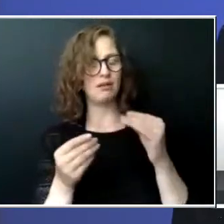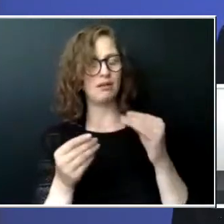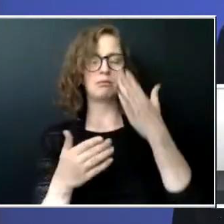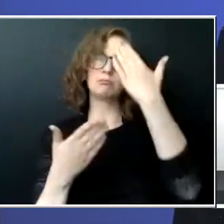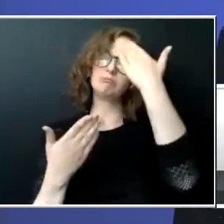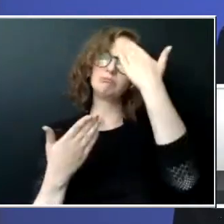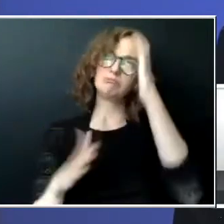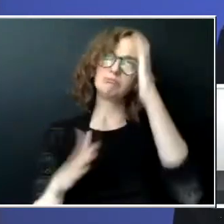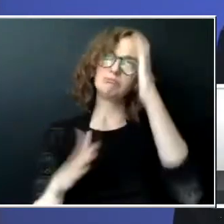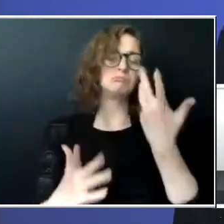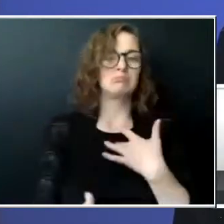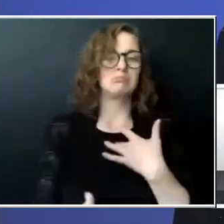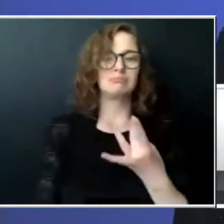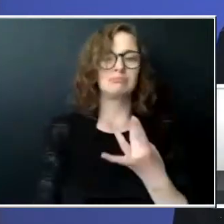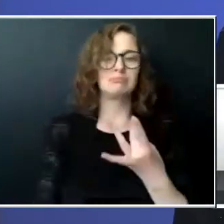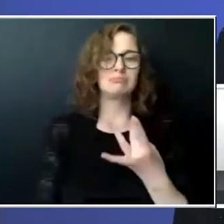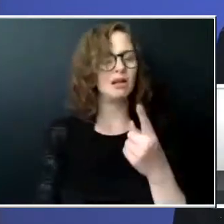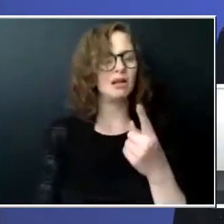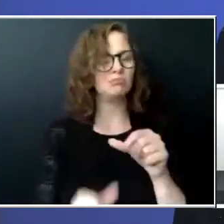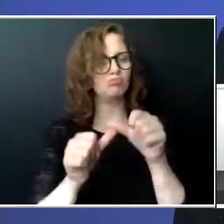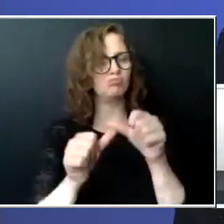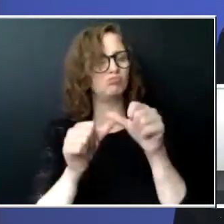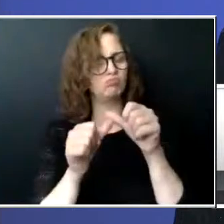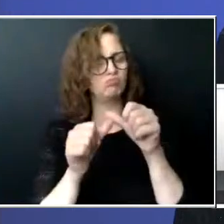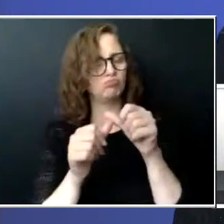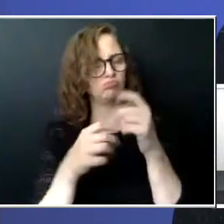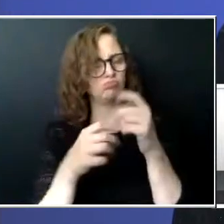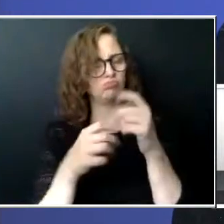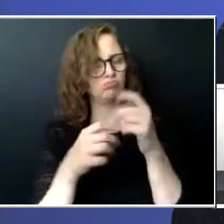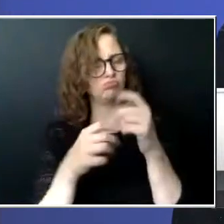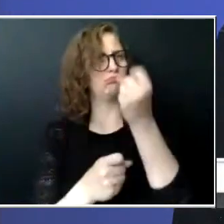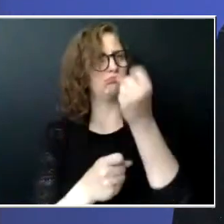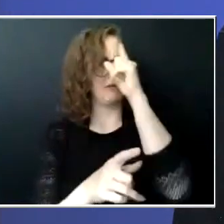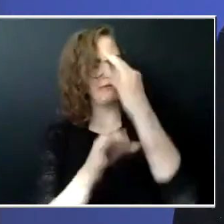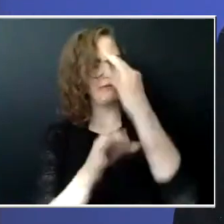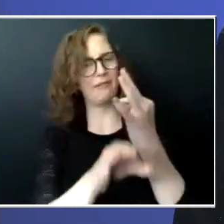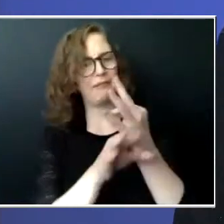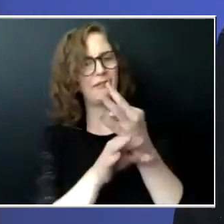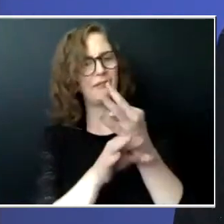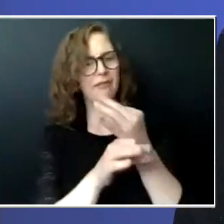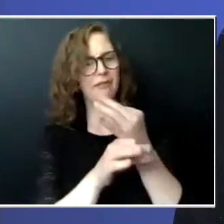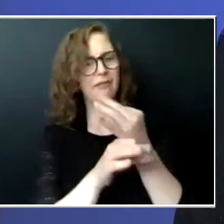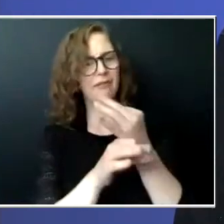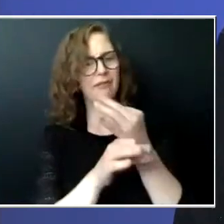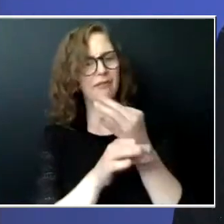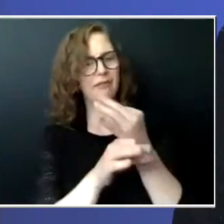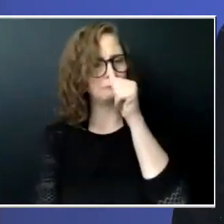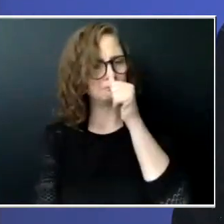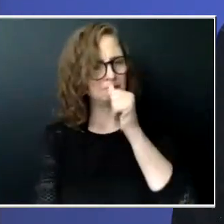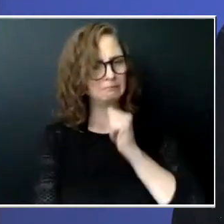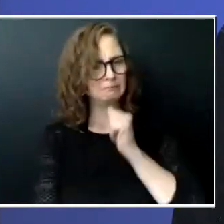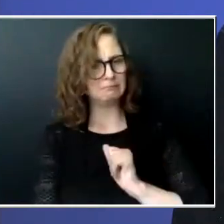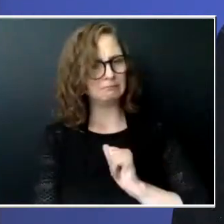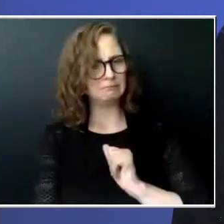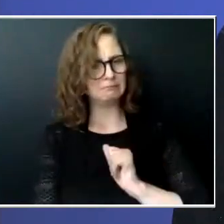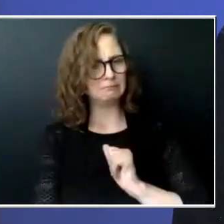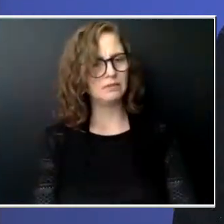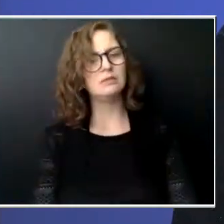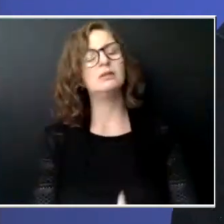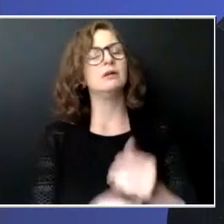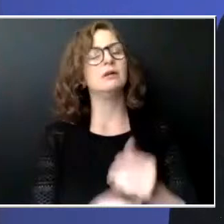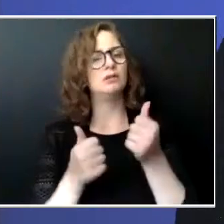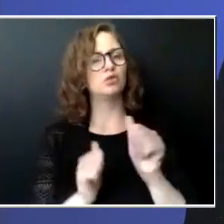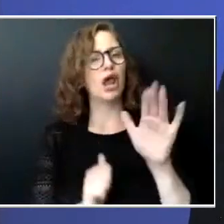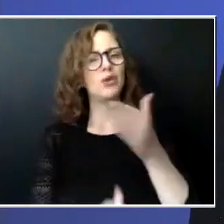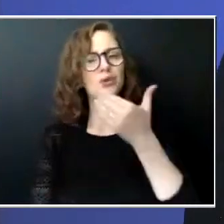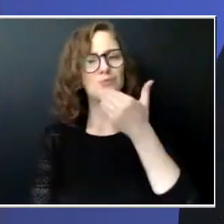have courage and faith if you're going through things, and try your best to find out